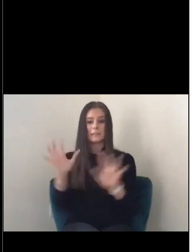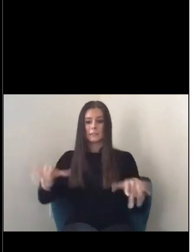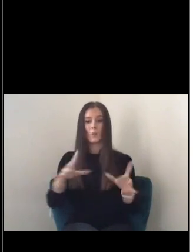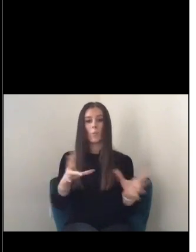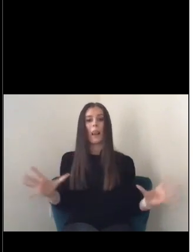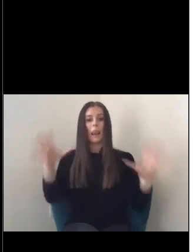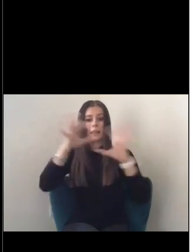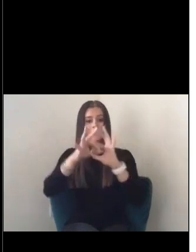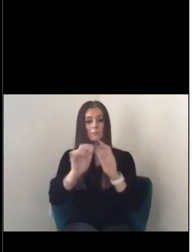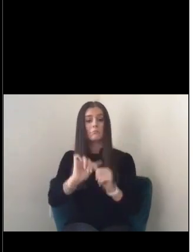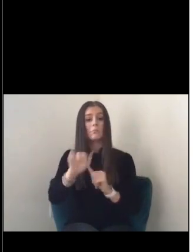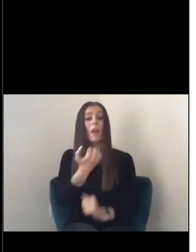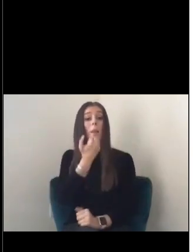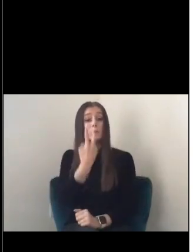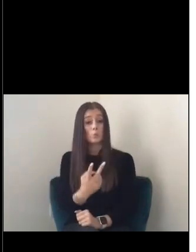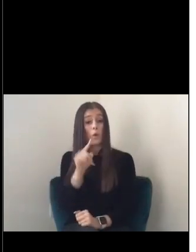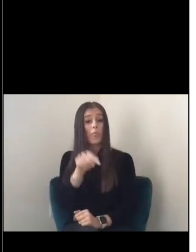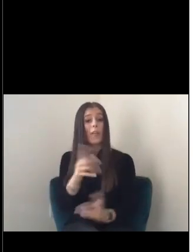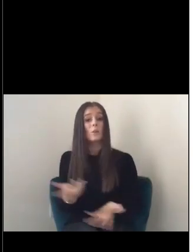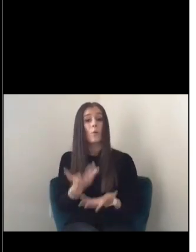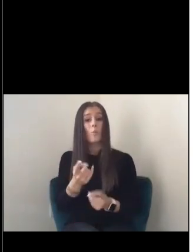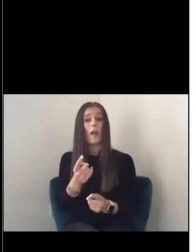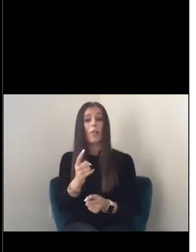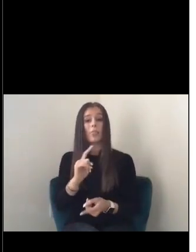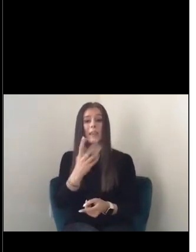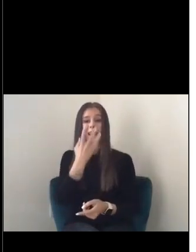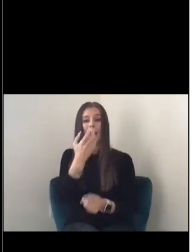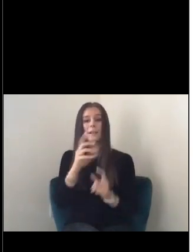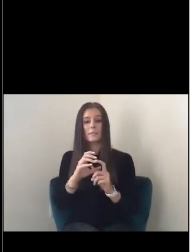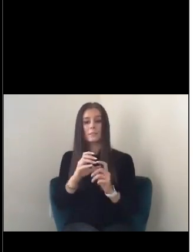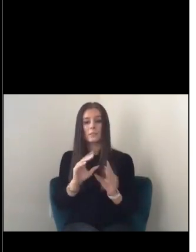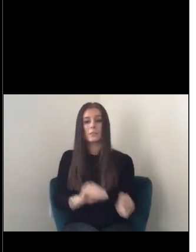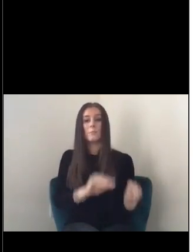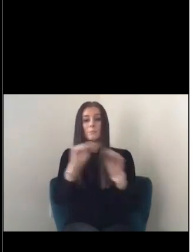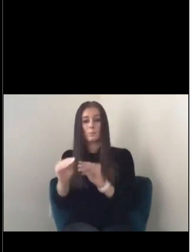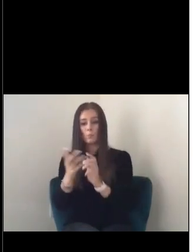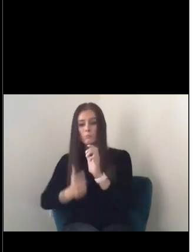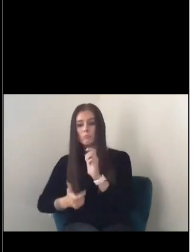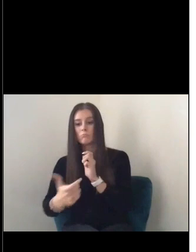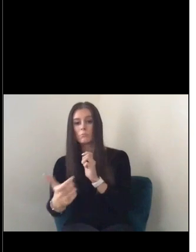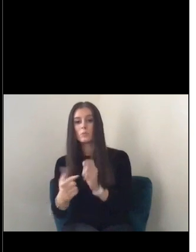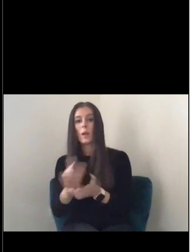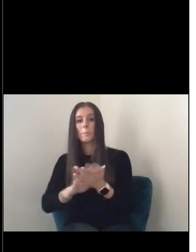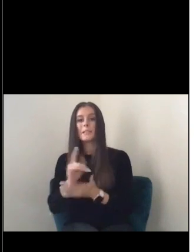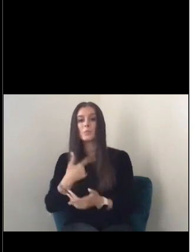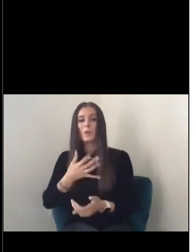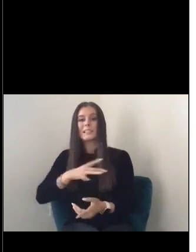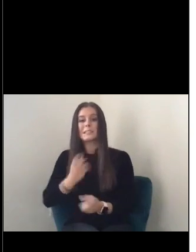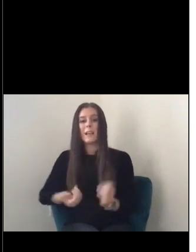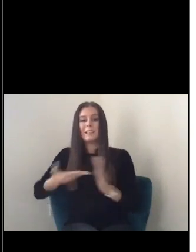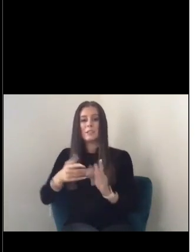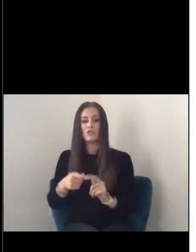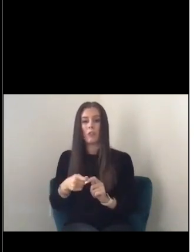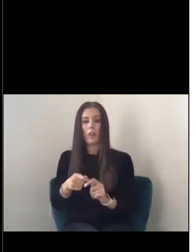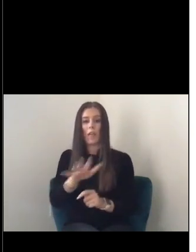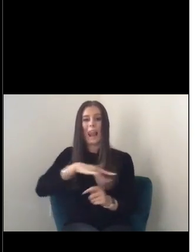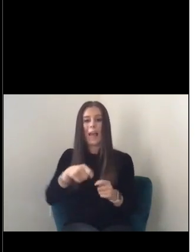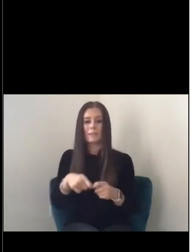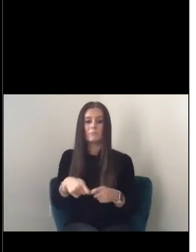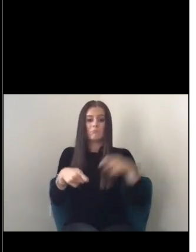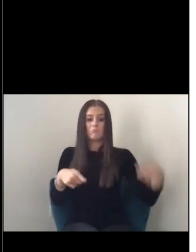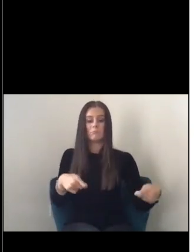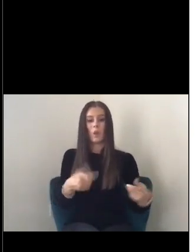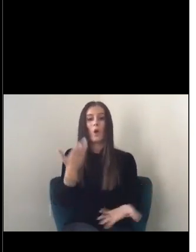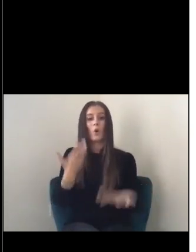Moving on to number 2, this is where the Folkes Lane gas diversion would take place, for which we require some additional land compared to what was presented at